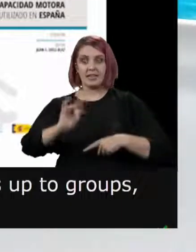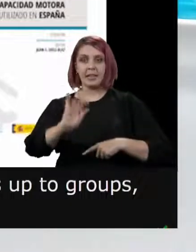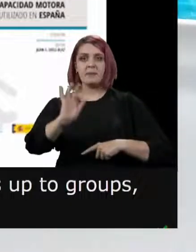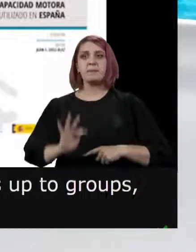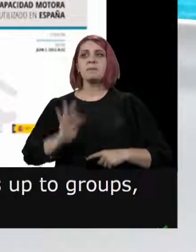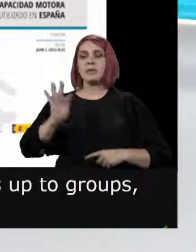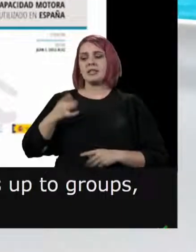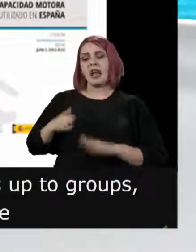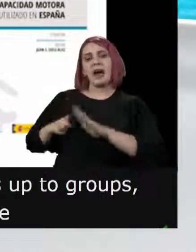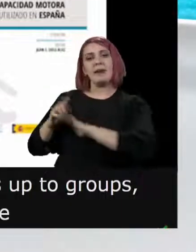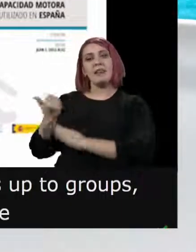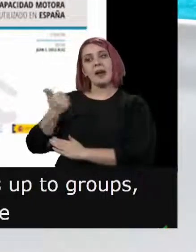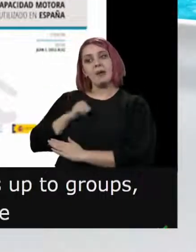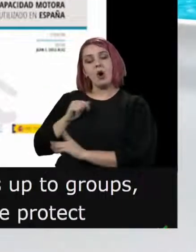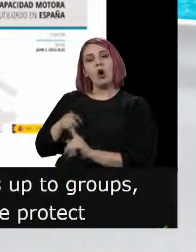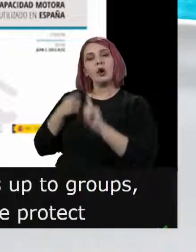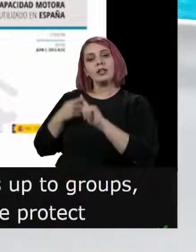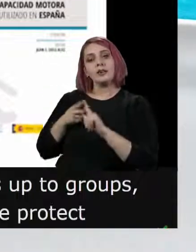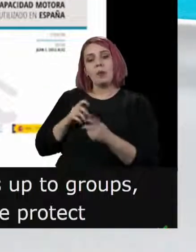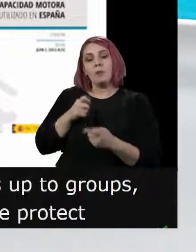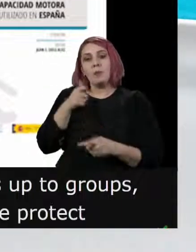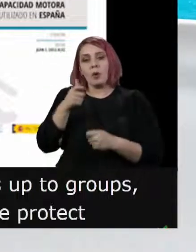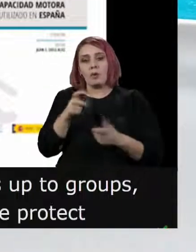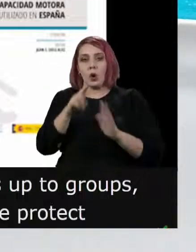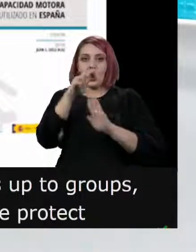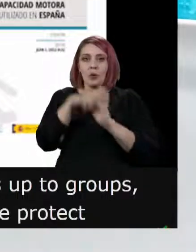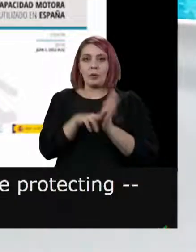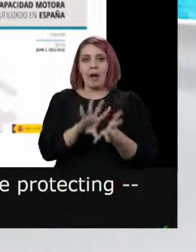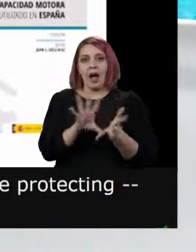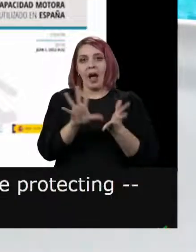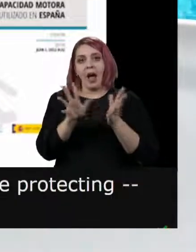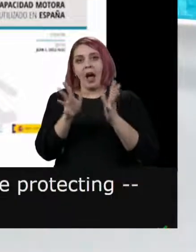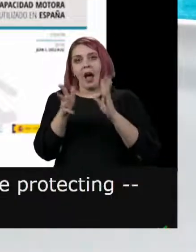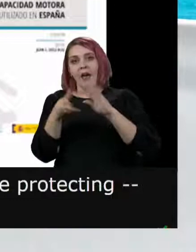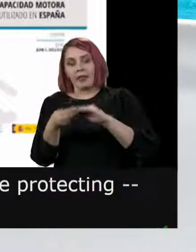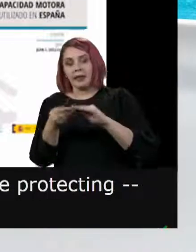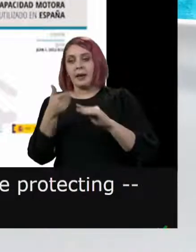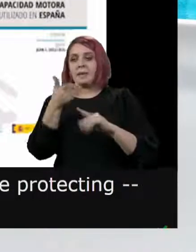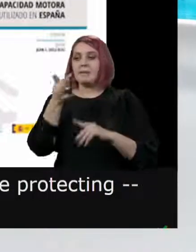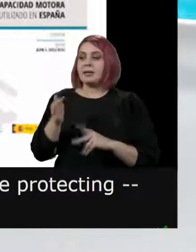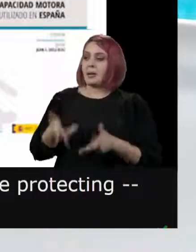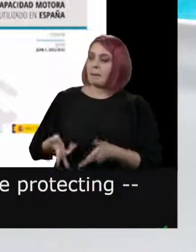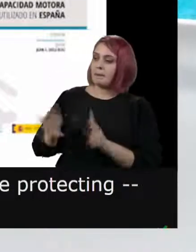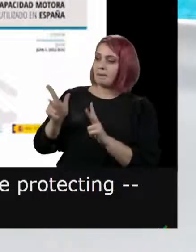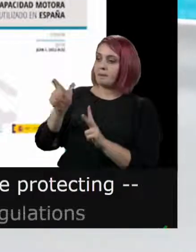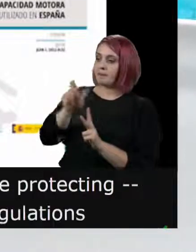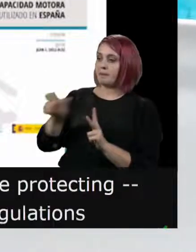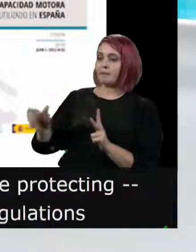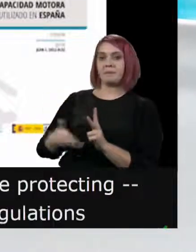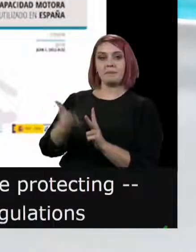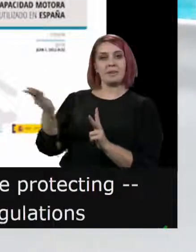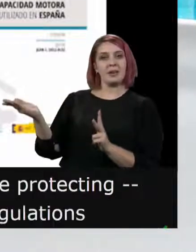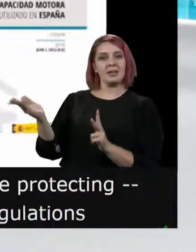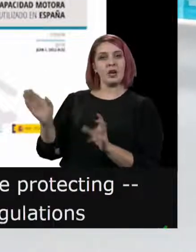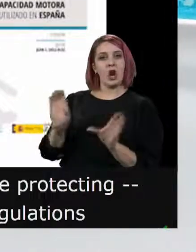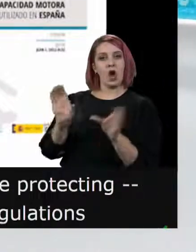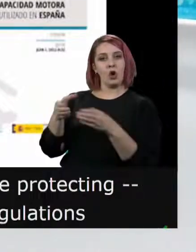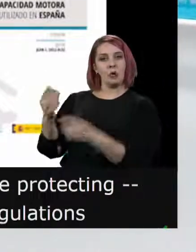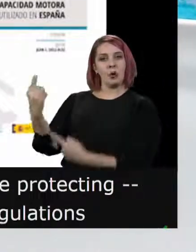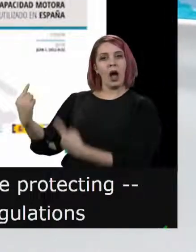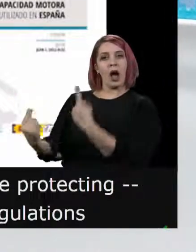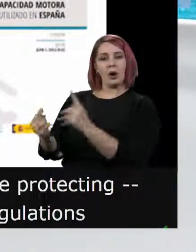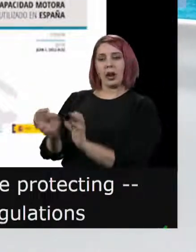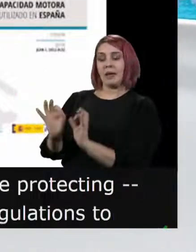but at the same time, we're adapting all our regulations to provide access